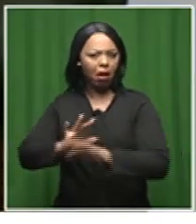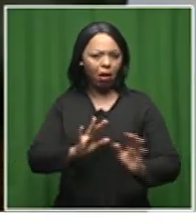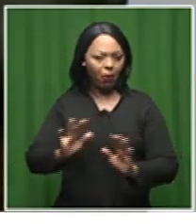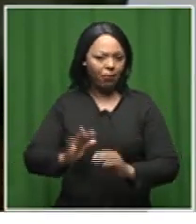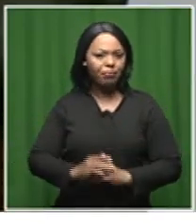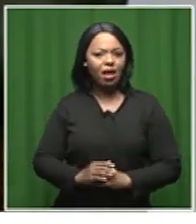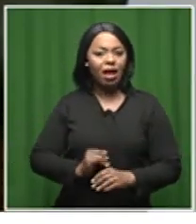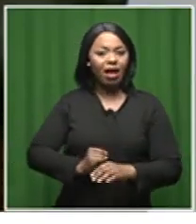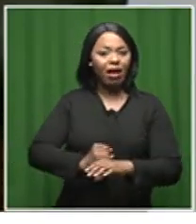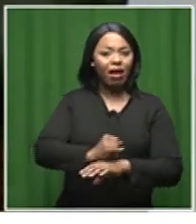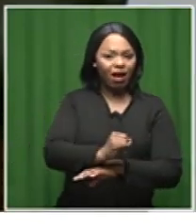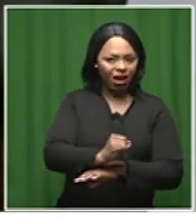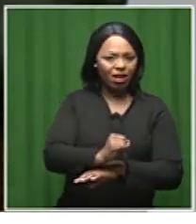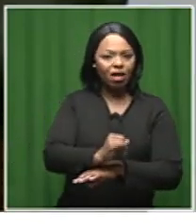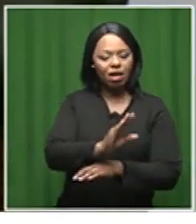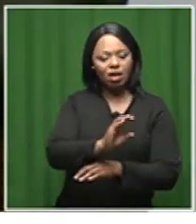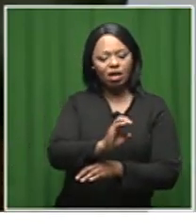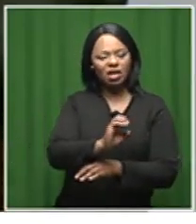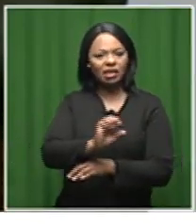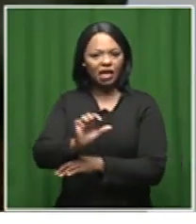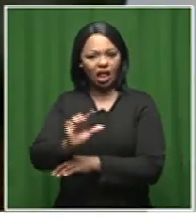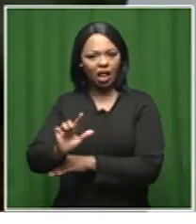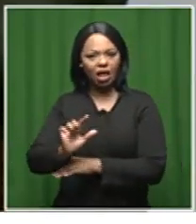very early cells, we call them stem